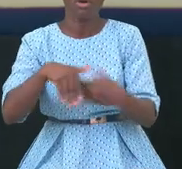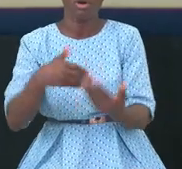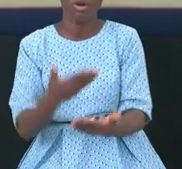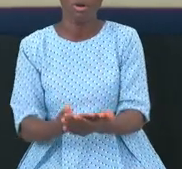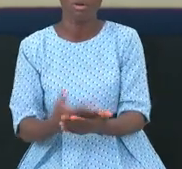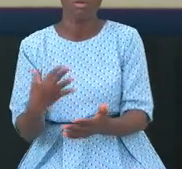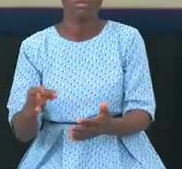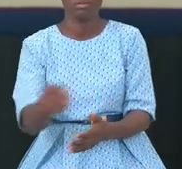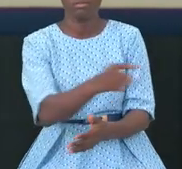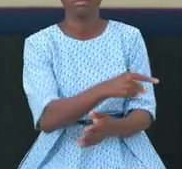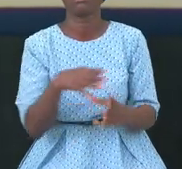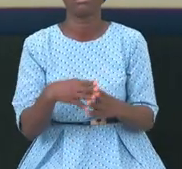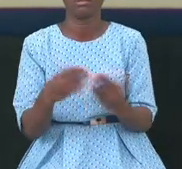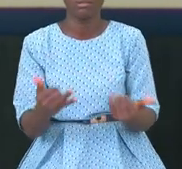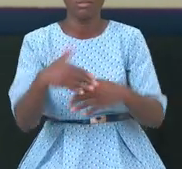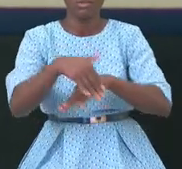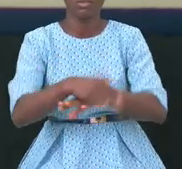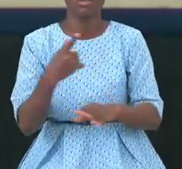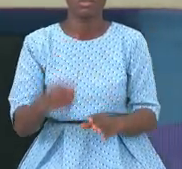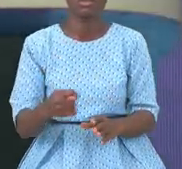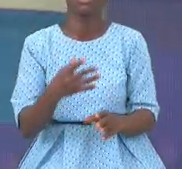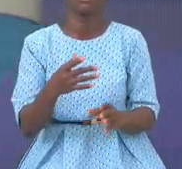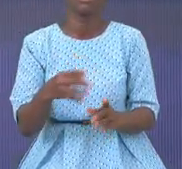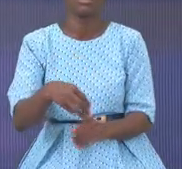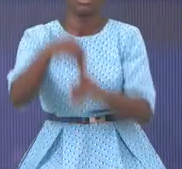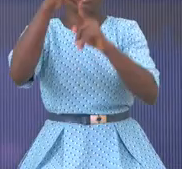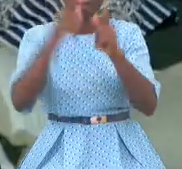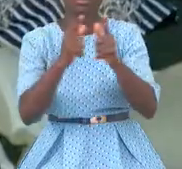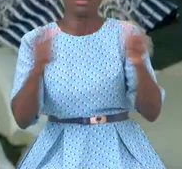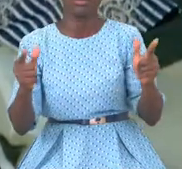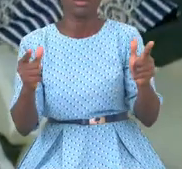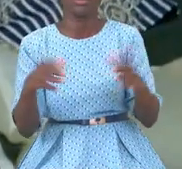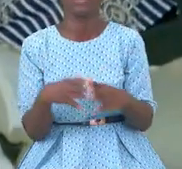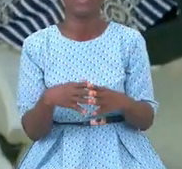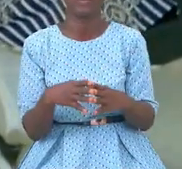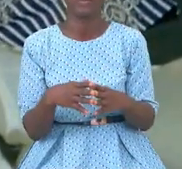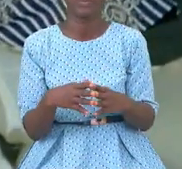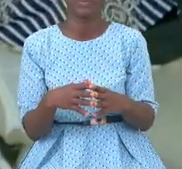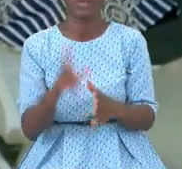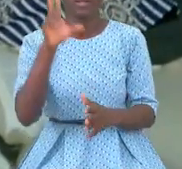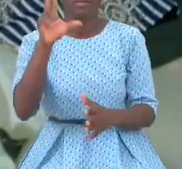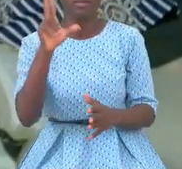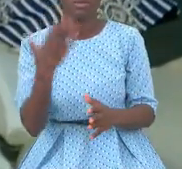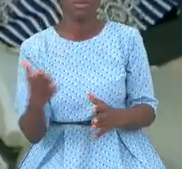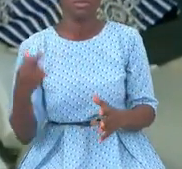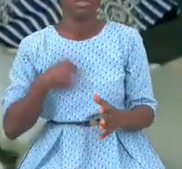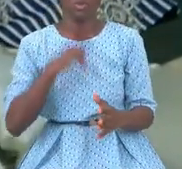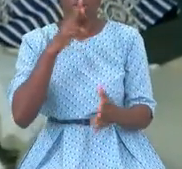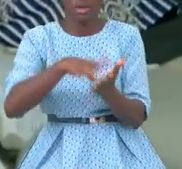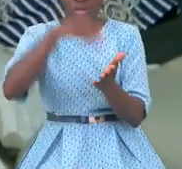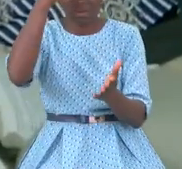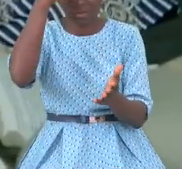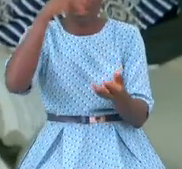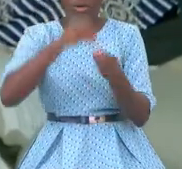of God's amazing grace. Three things we're looking at. Look at number one there. Number one,